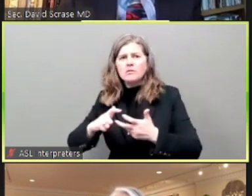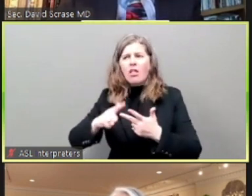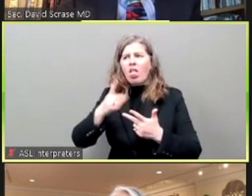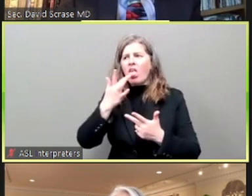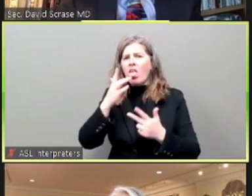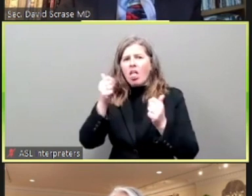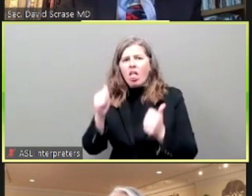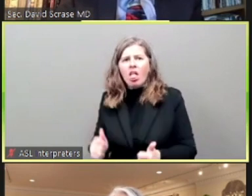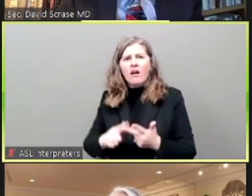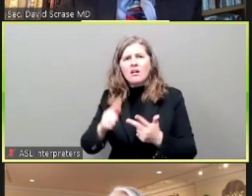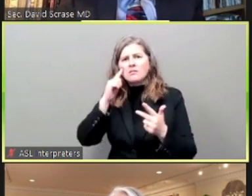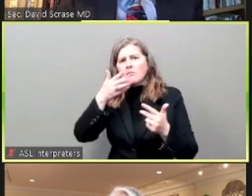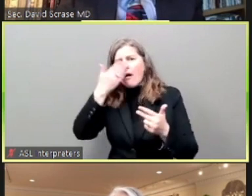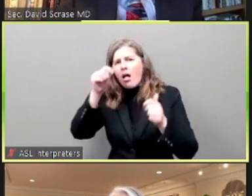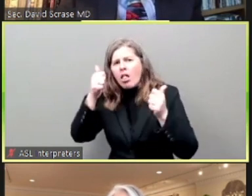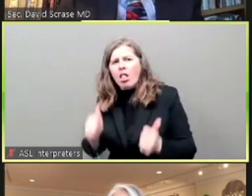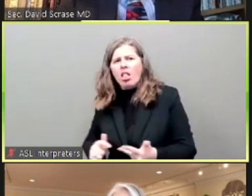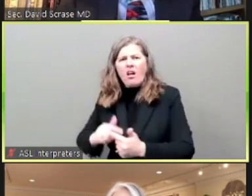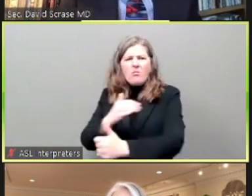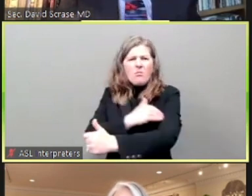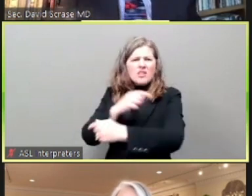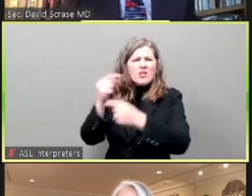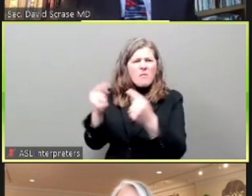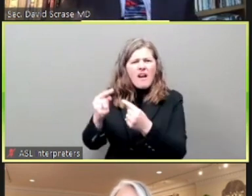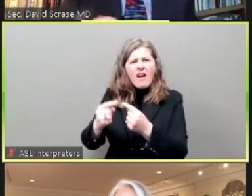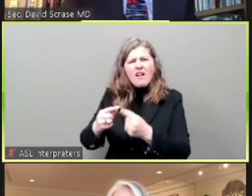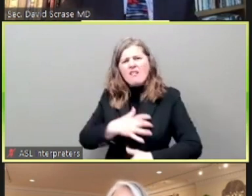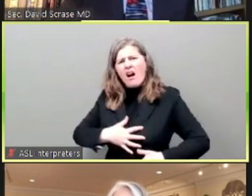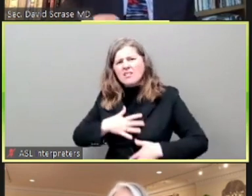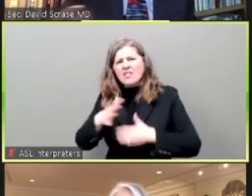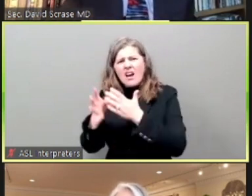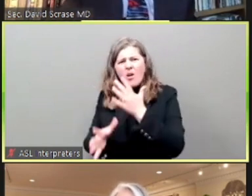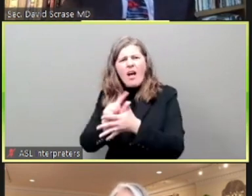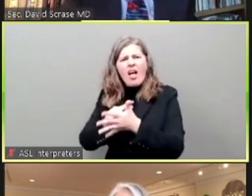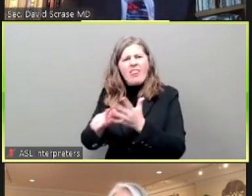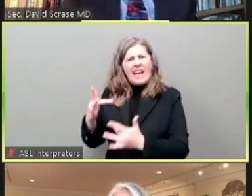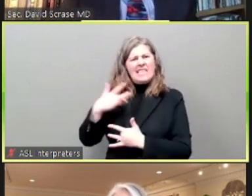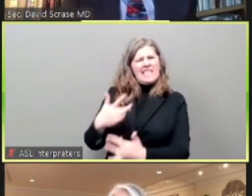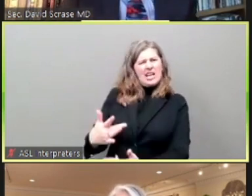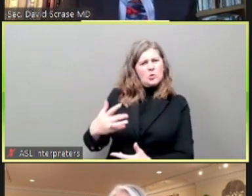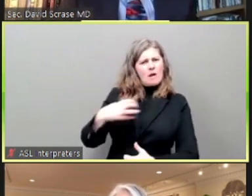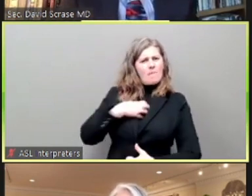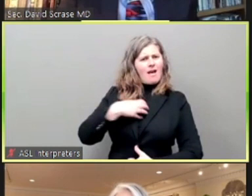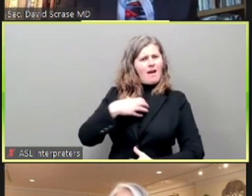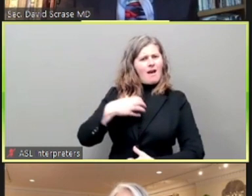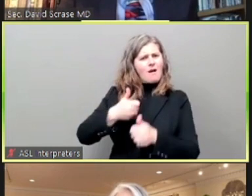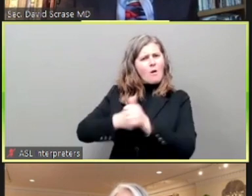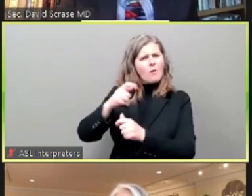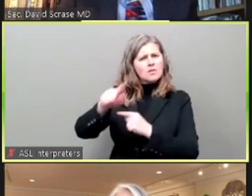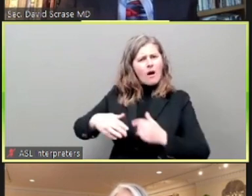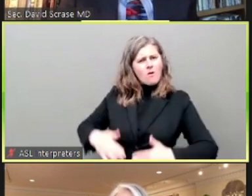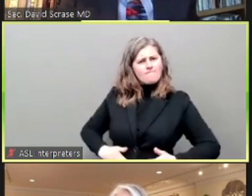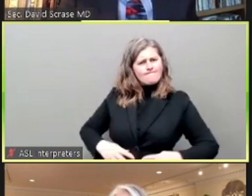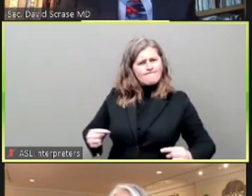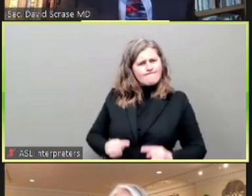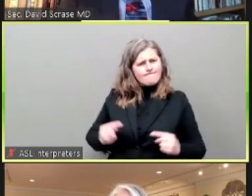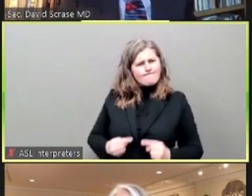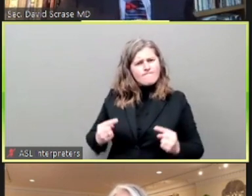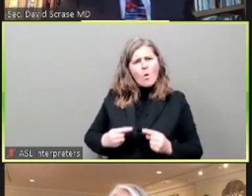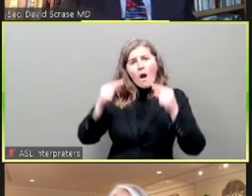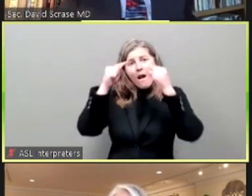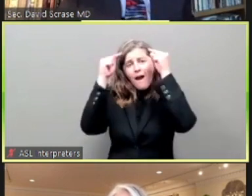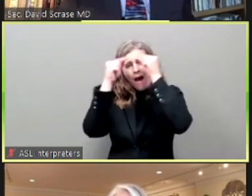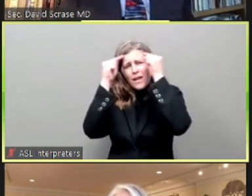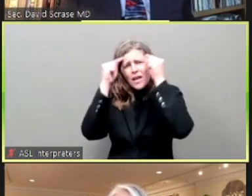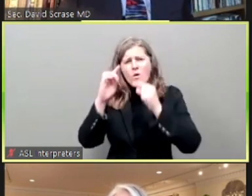taste or smell, muscle pain, nausea, diarrhea. Kids have more GI complaints than adults, so watch for those, even headache or severe